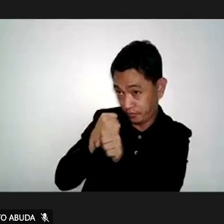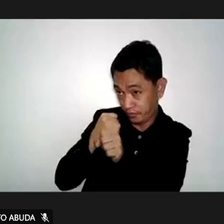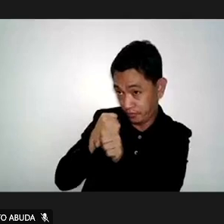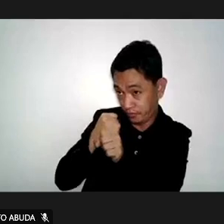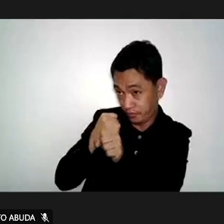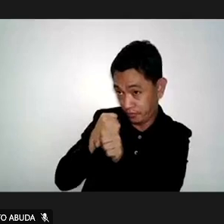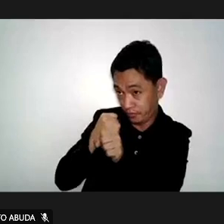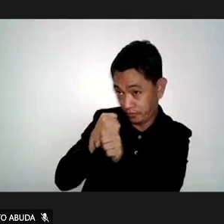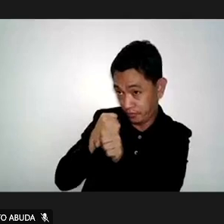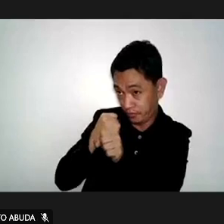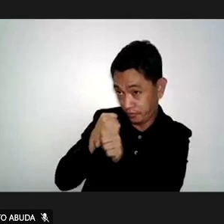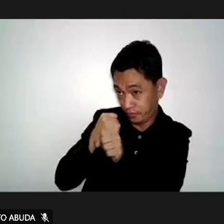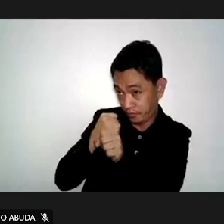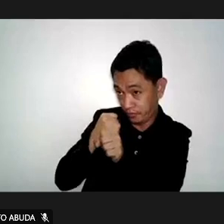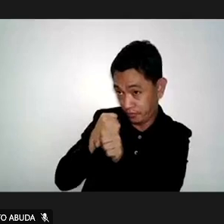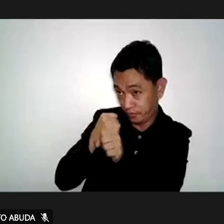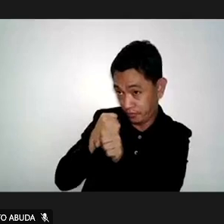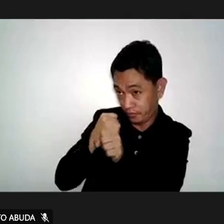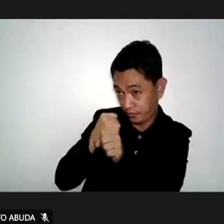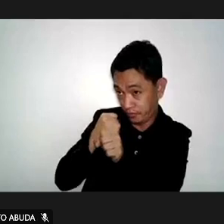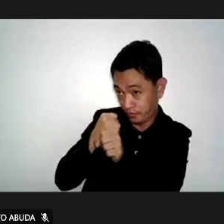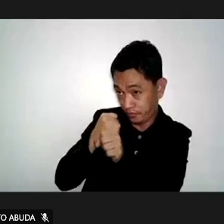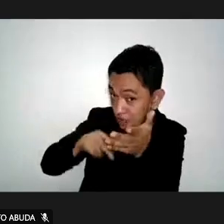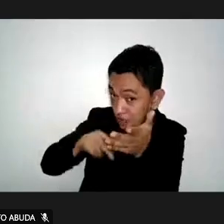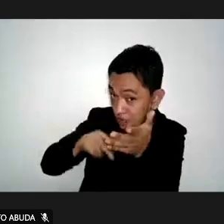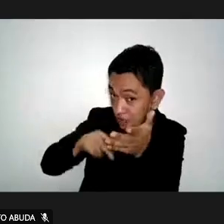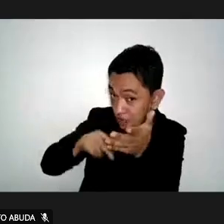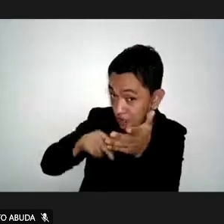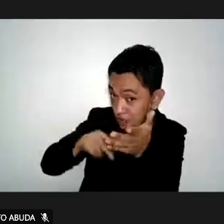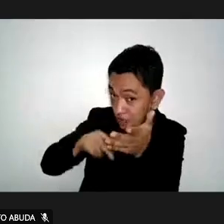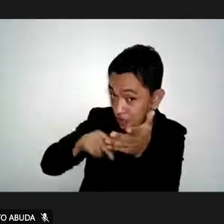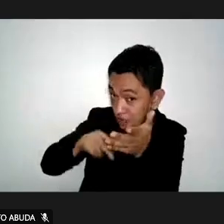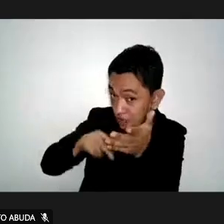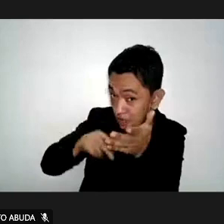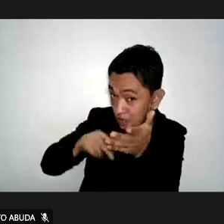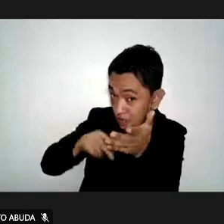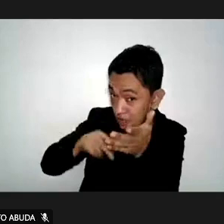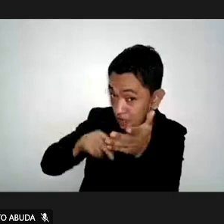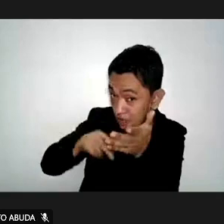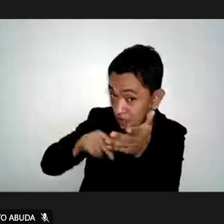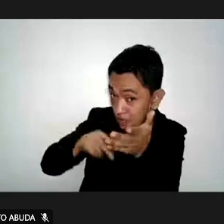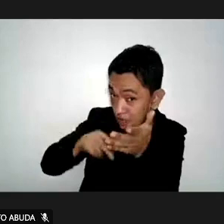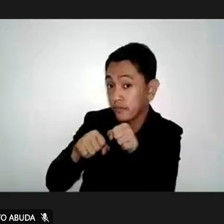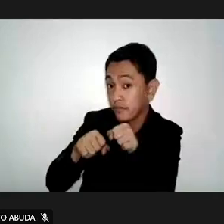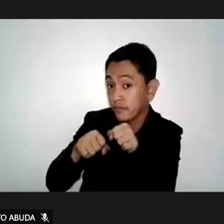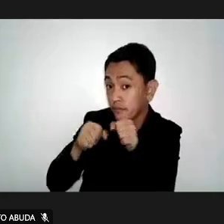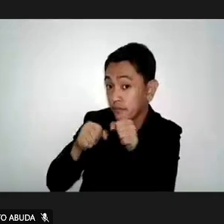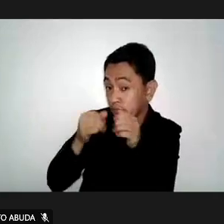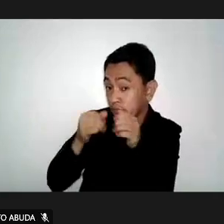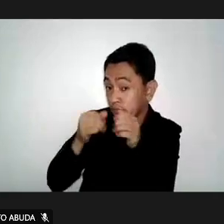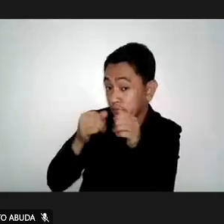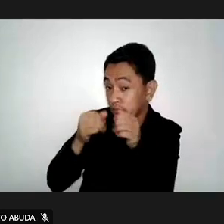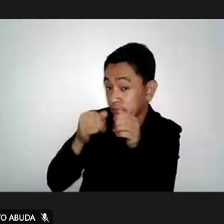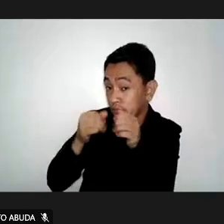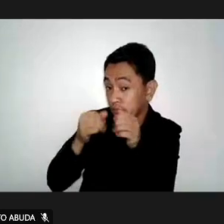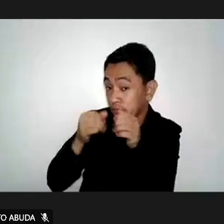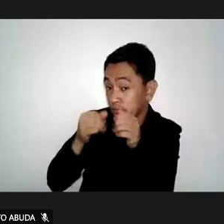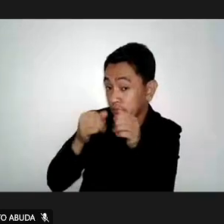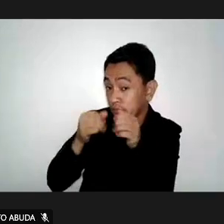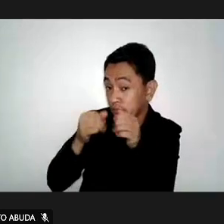do something more to make sure na yung mga estudyante na nahihirapan magbasa and